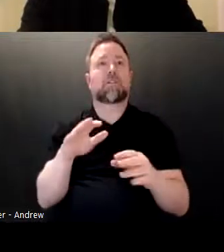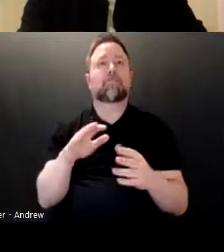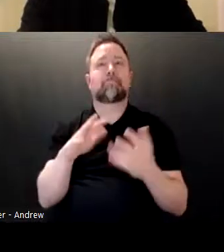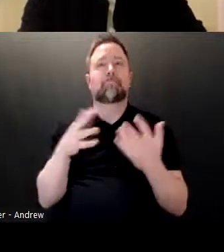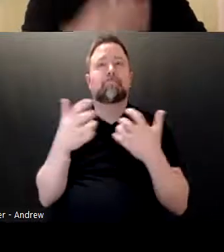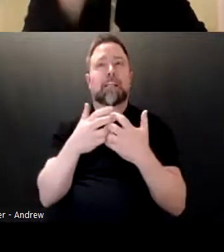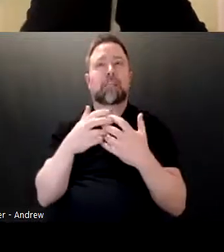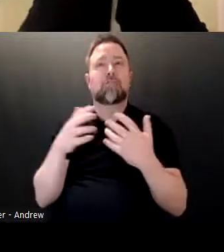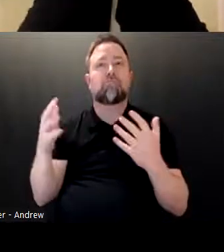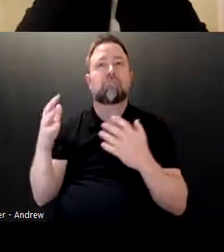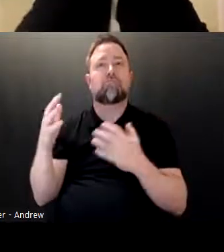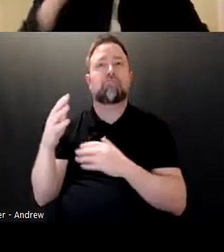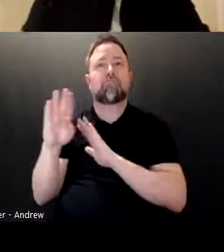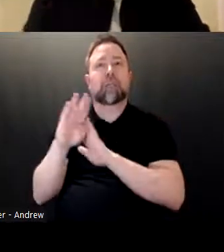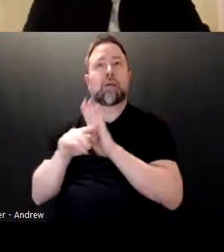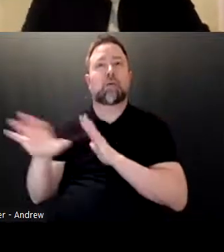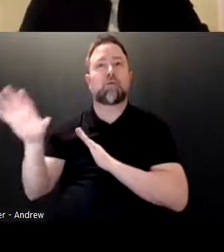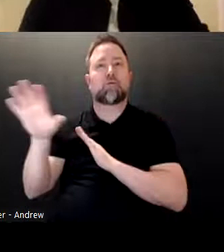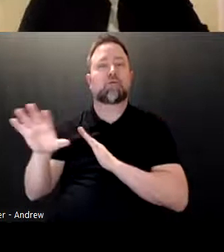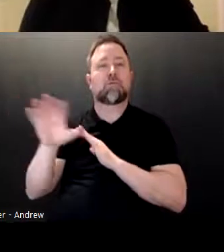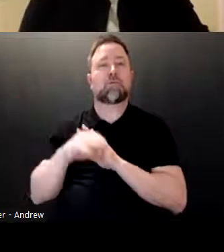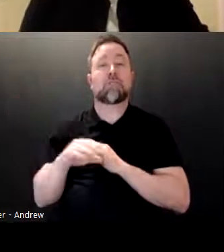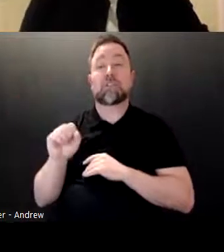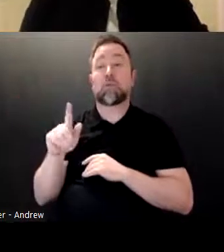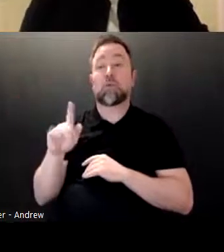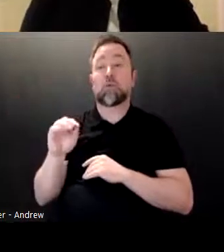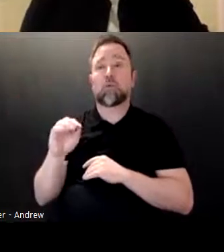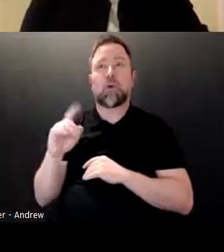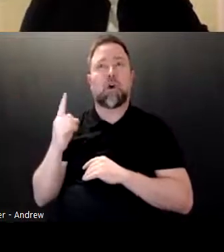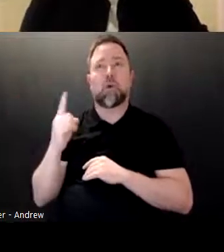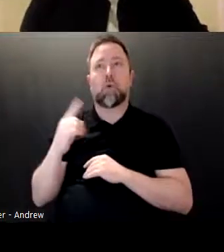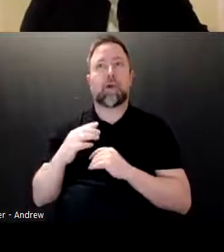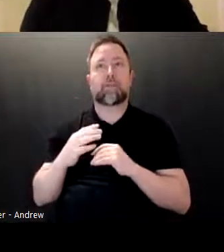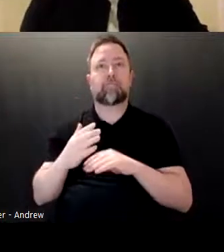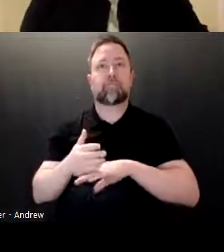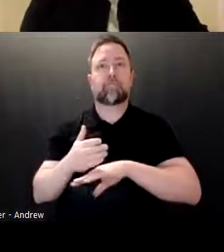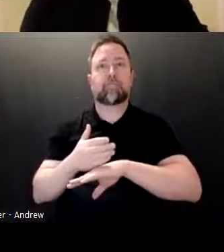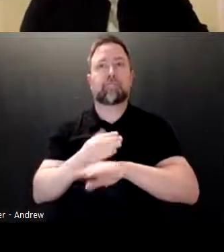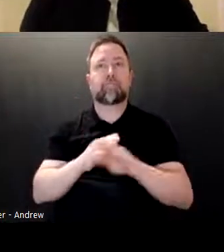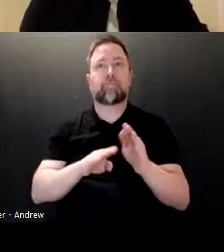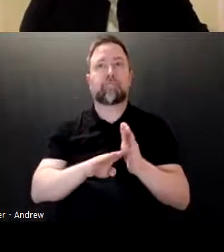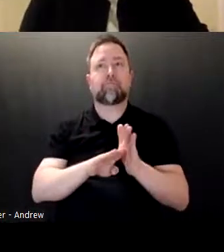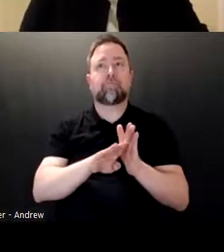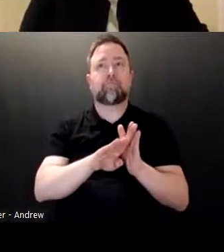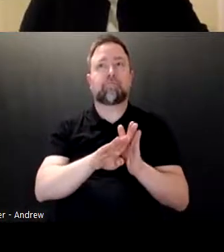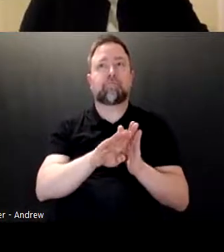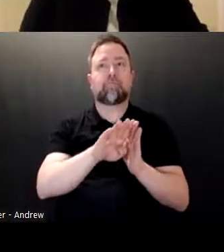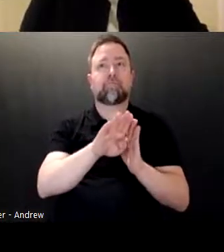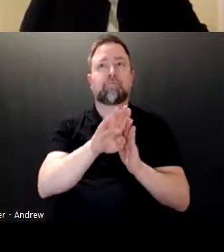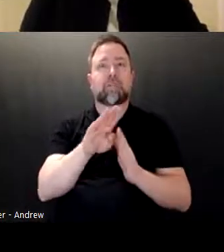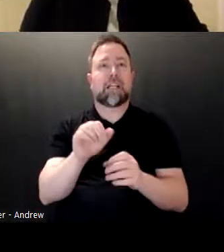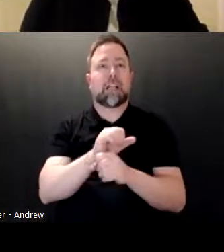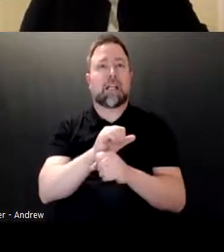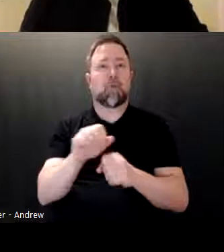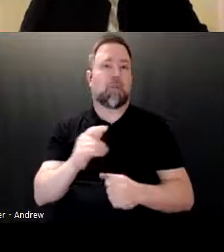stucco smoothed over it. And then the painting is a fresco, meaning that he put